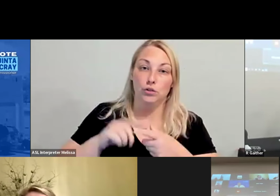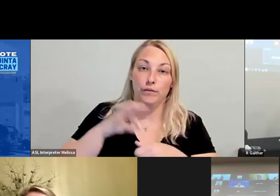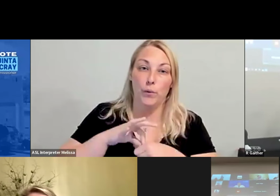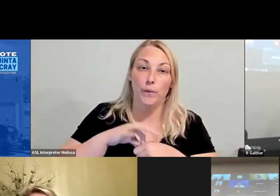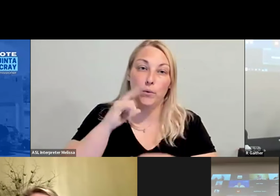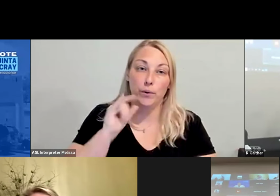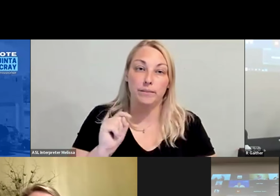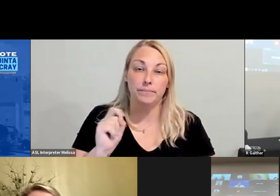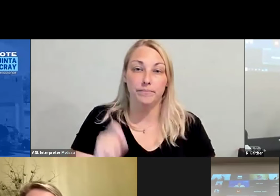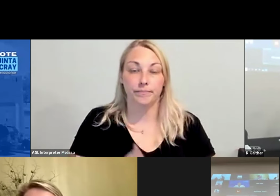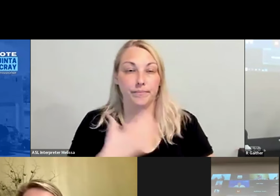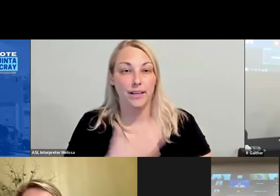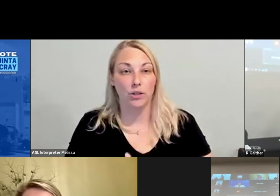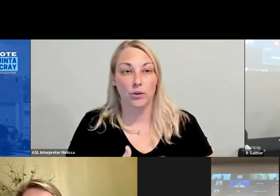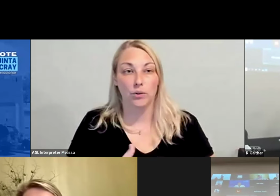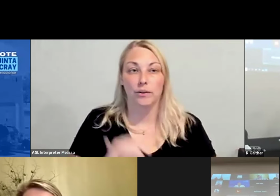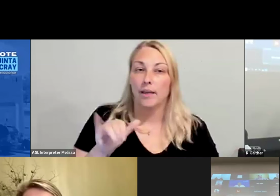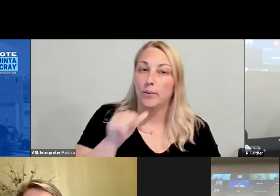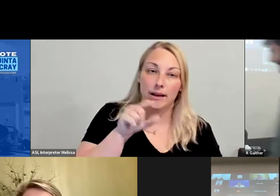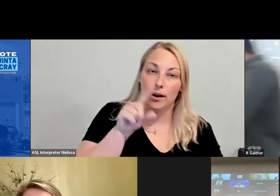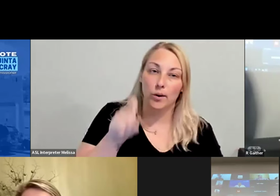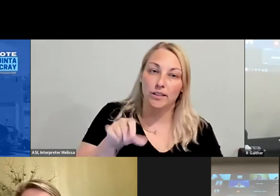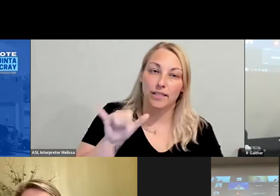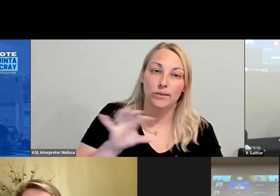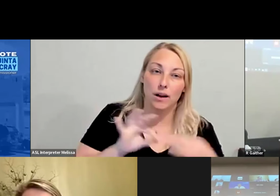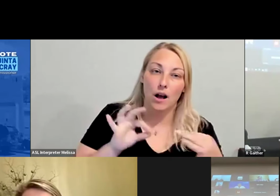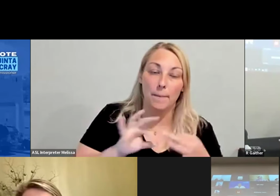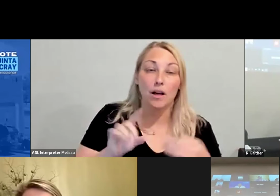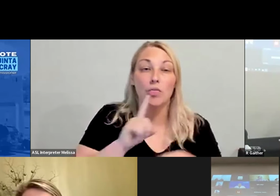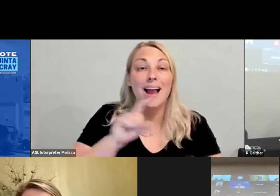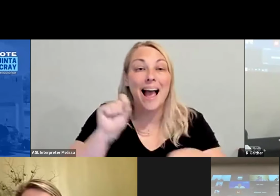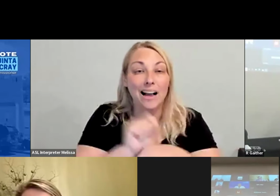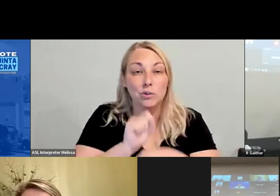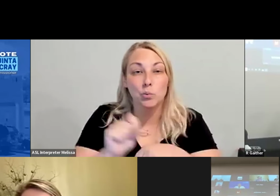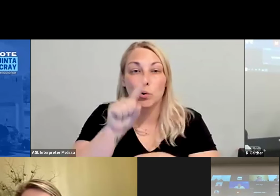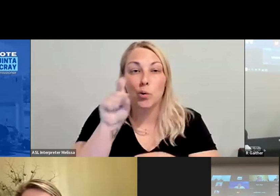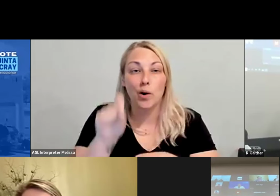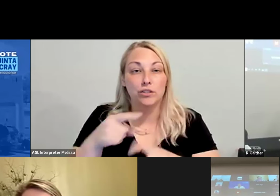Thank you. Was it a question? It was a comment. Are there any actual questions from the commissioners?